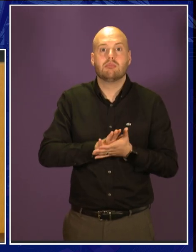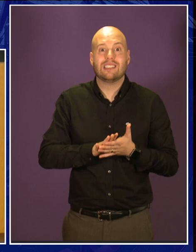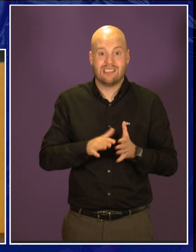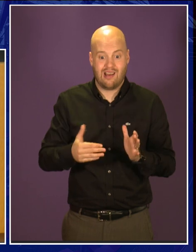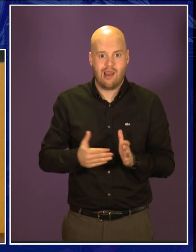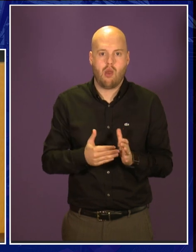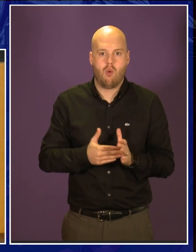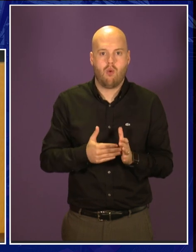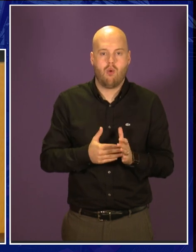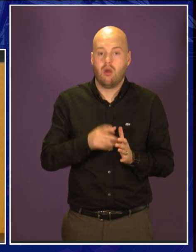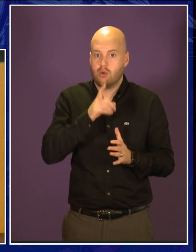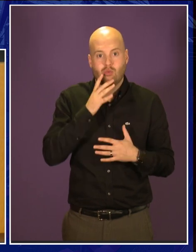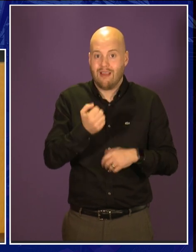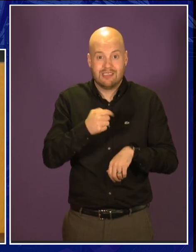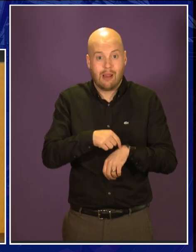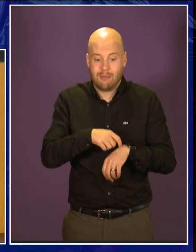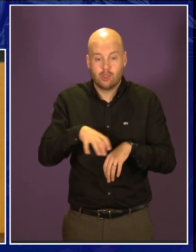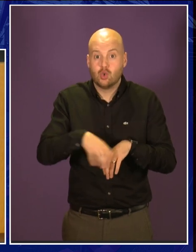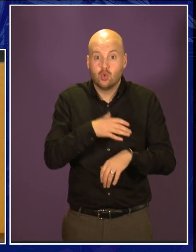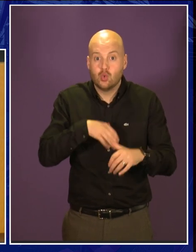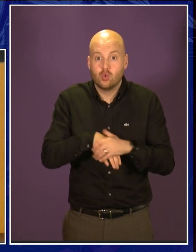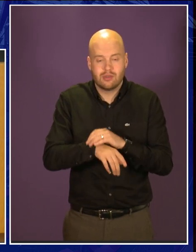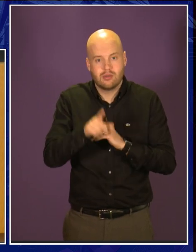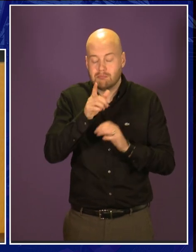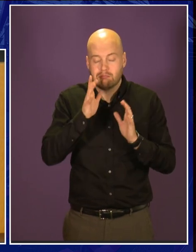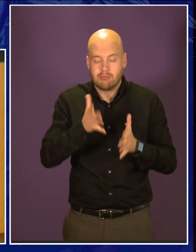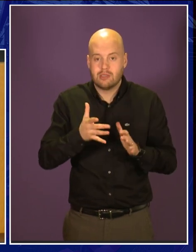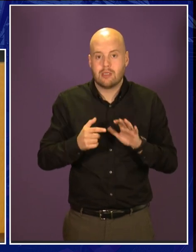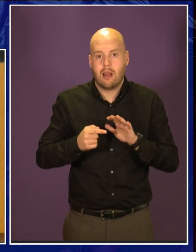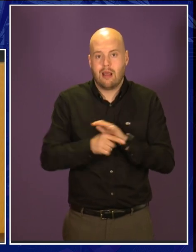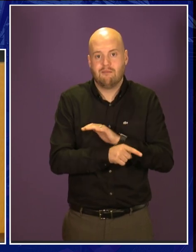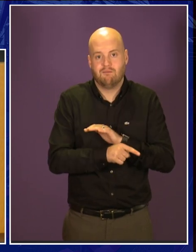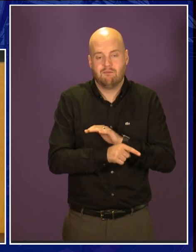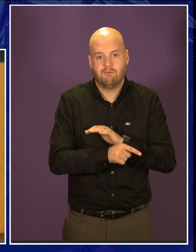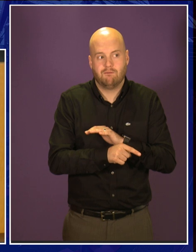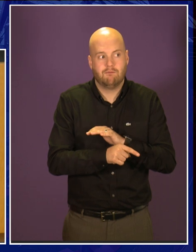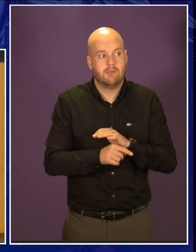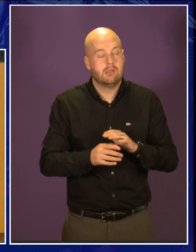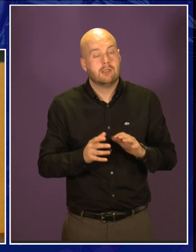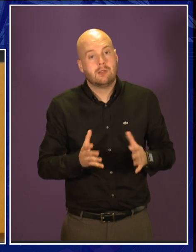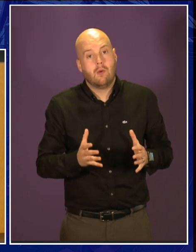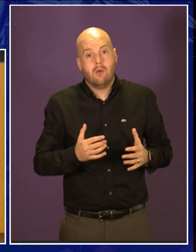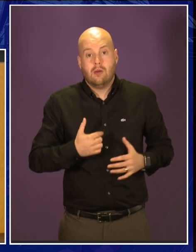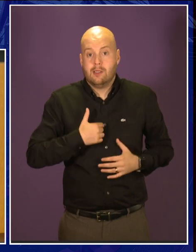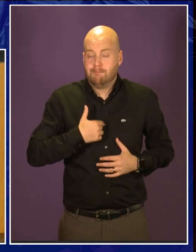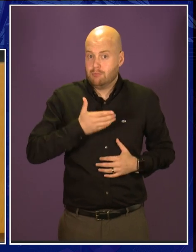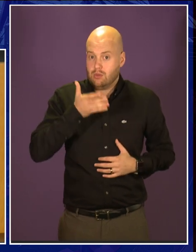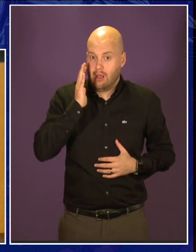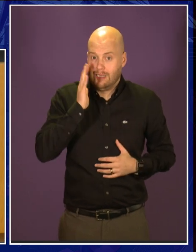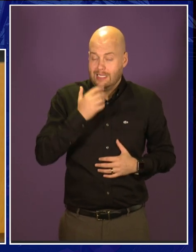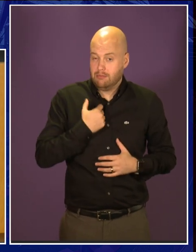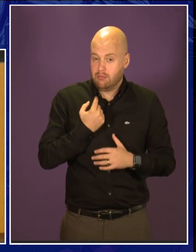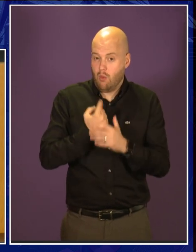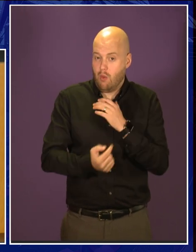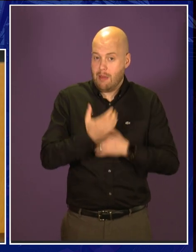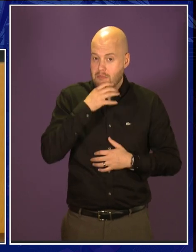even to put your shoes on. You just leave. So I got lucky. I was the only man in my area, because all the men, they